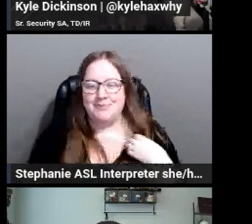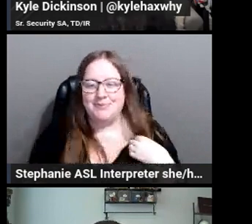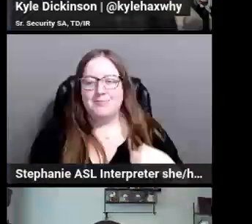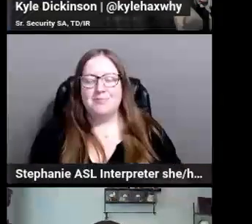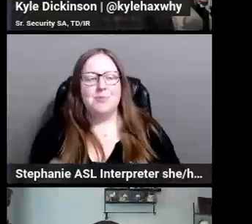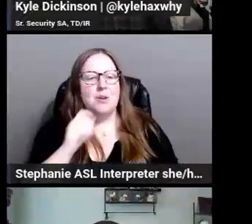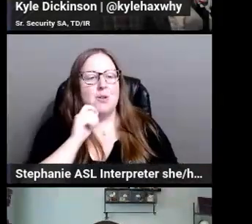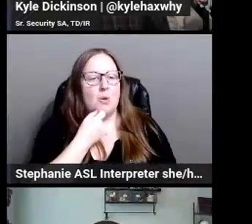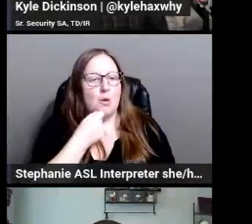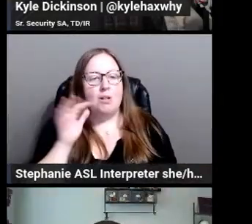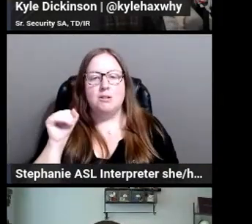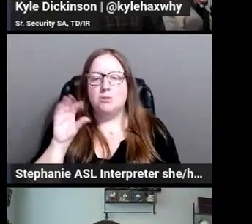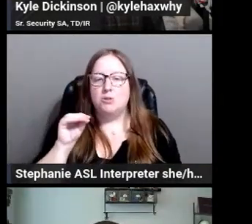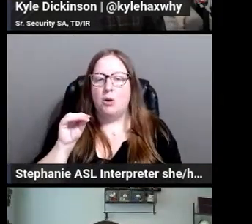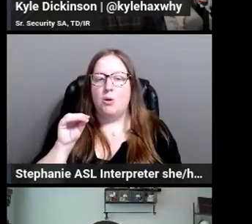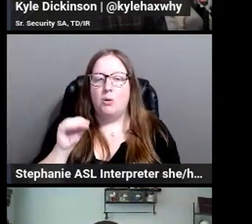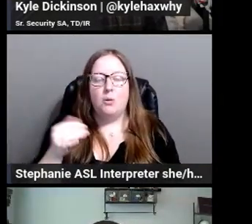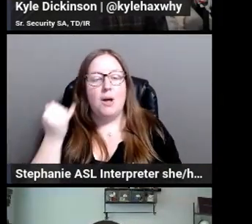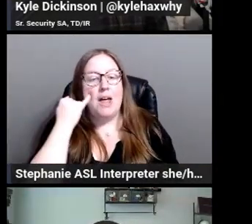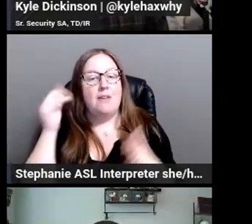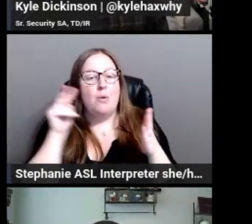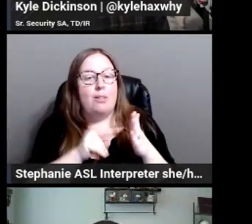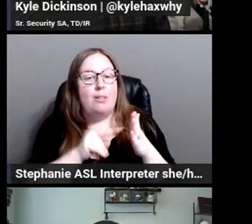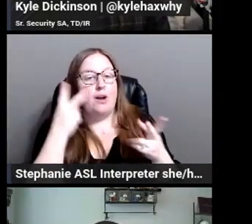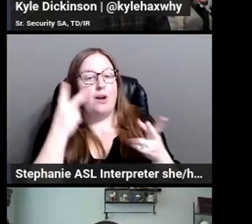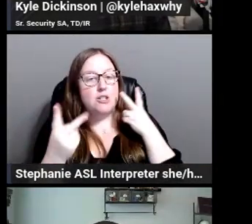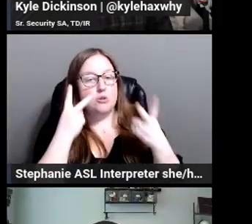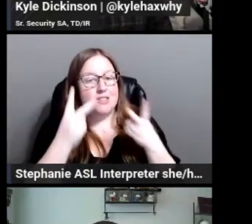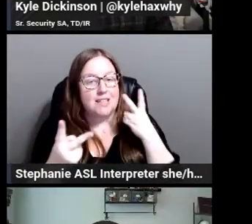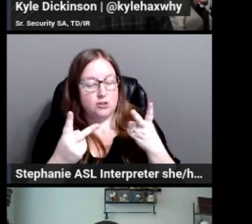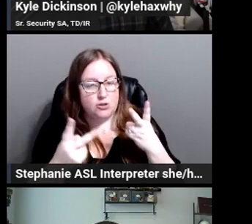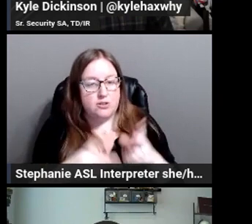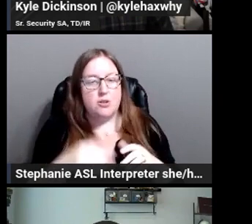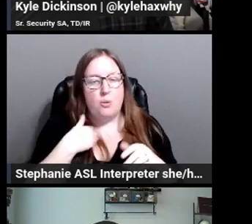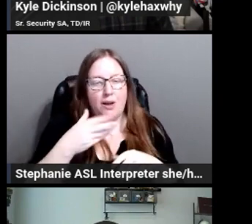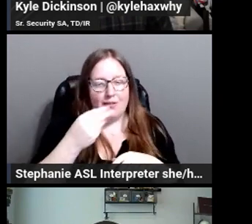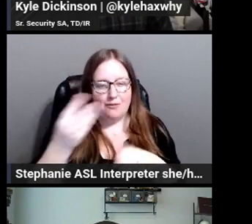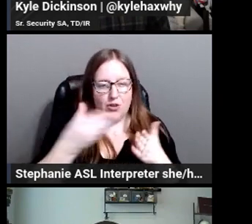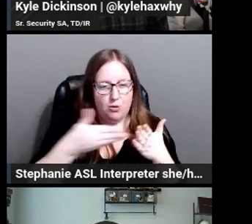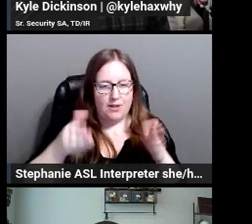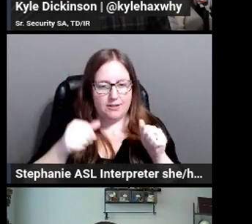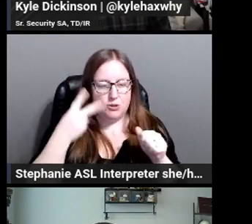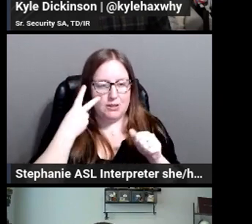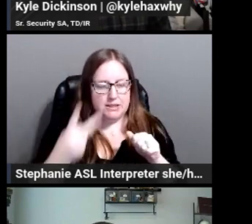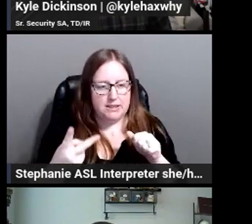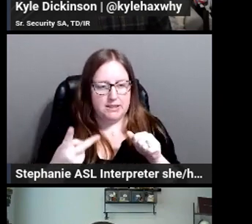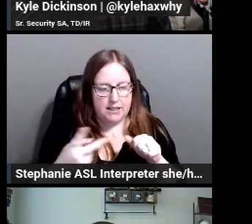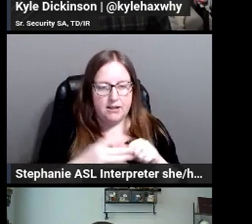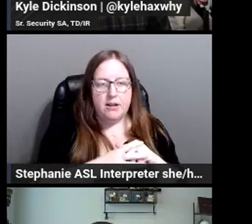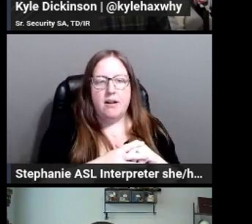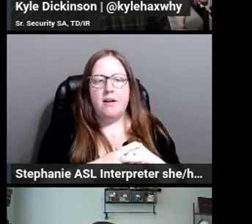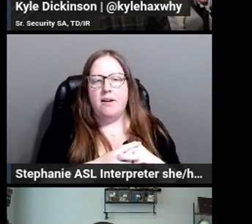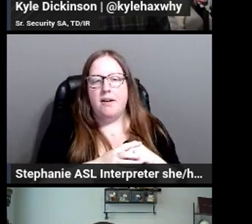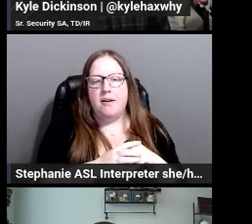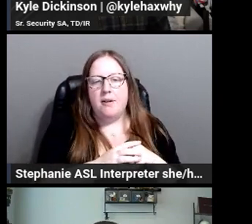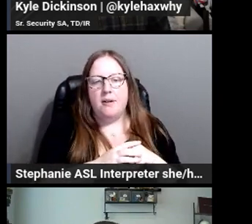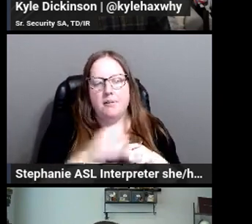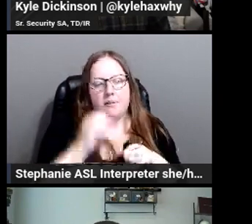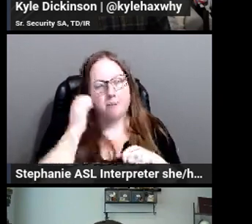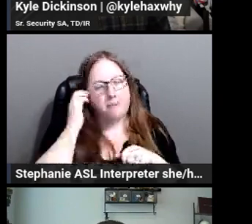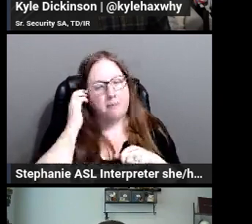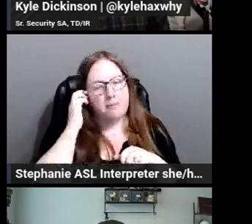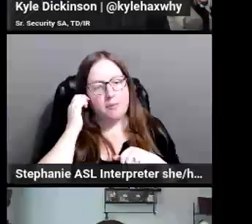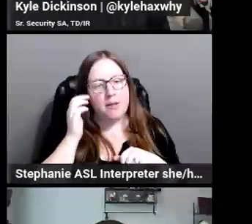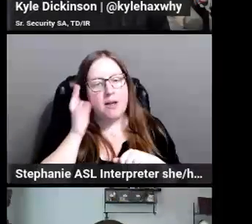Cool. So if we look at these visualizations, though, we've got a few different things that you can see here. So one, I'm going to